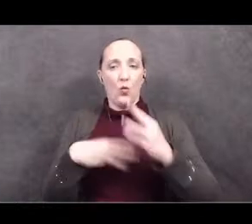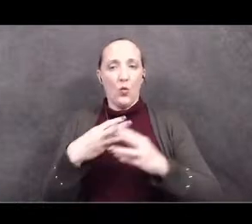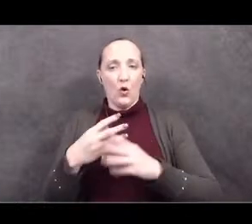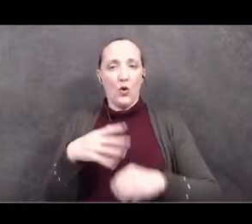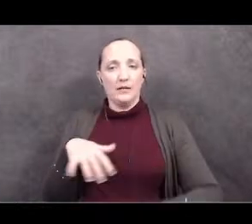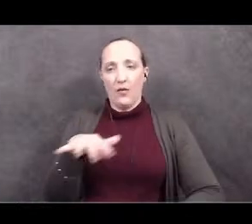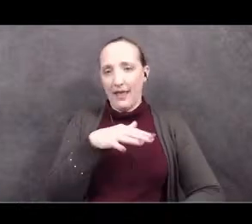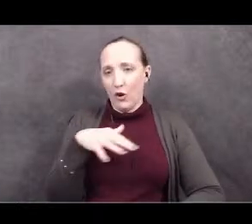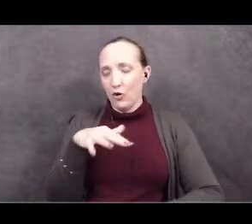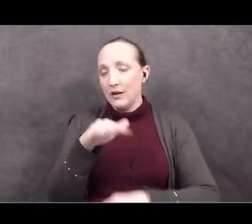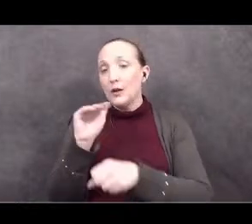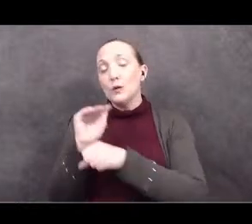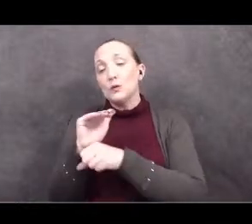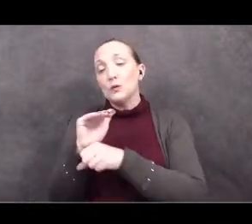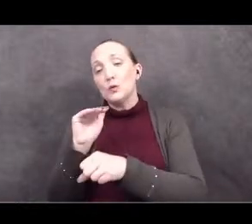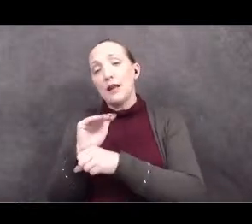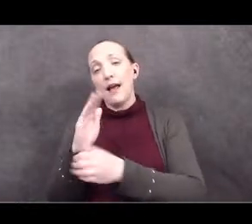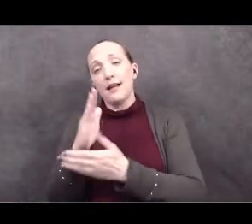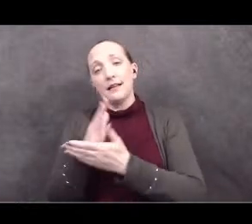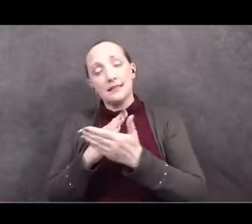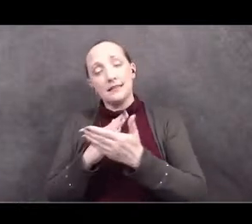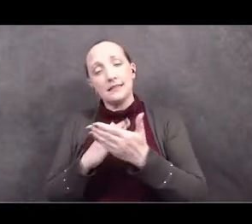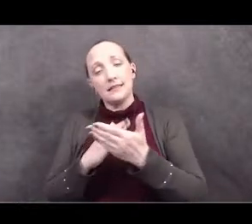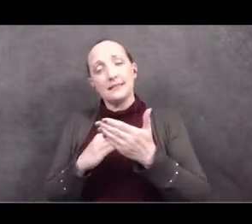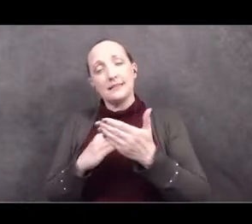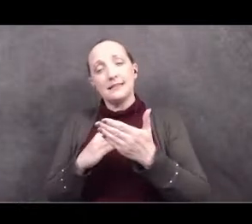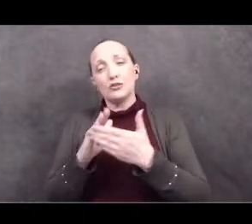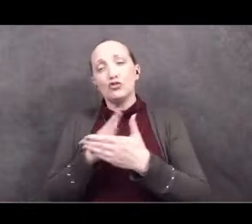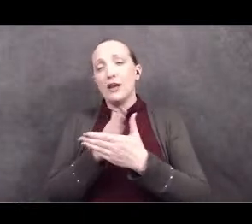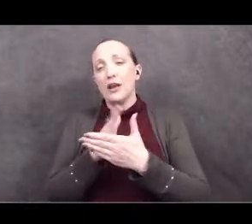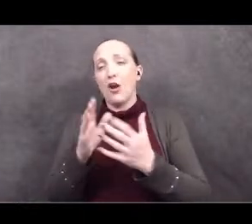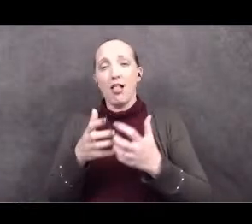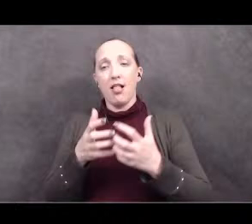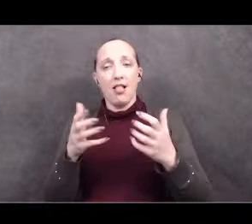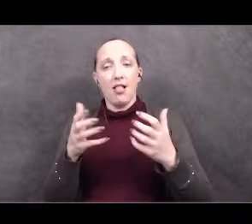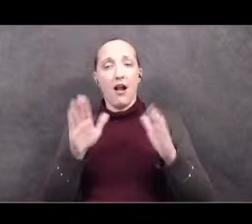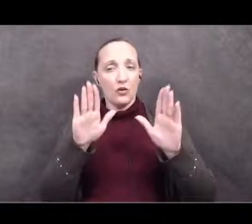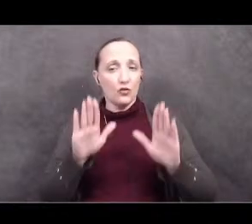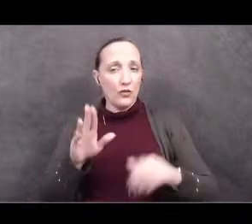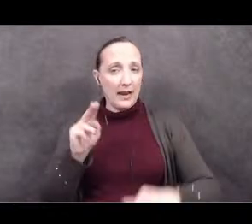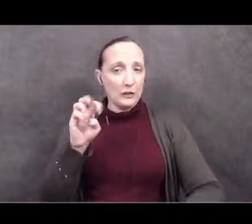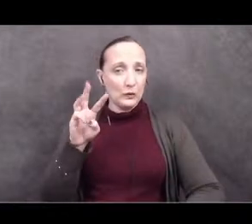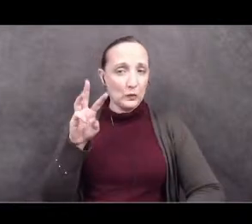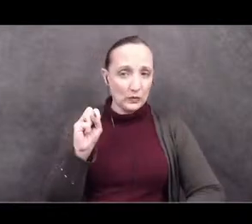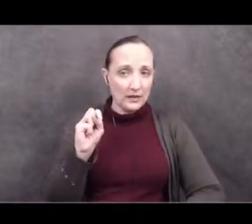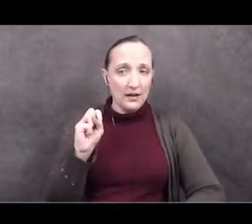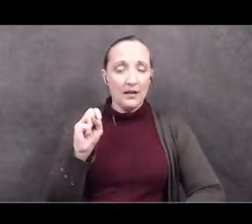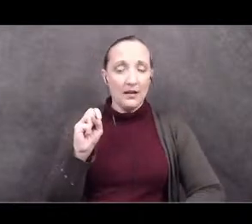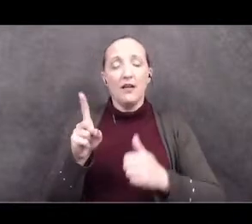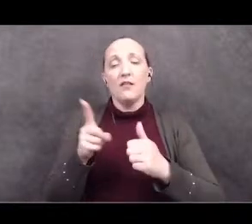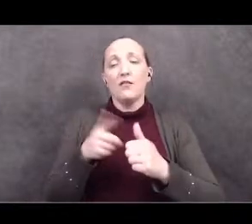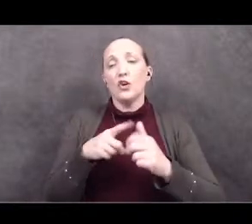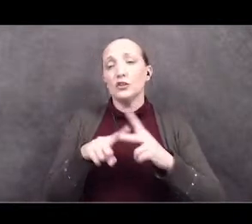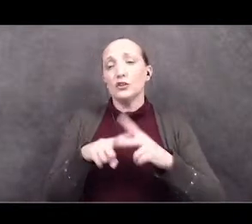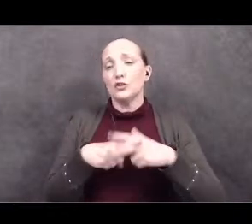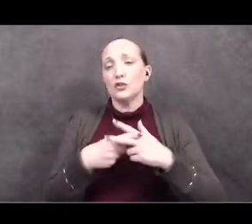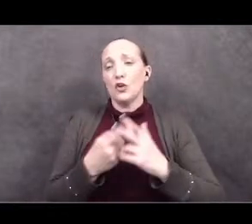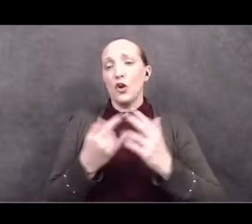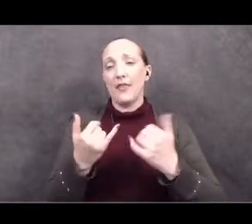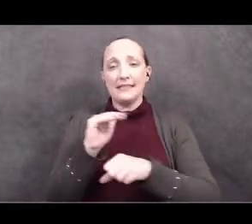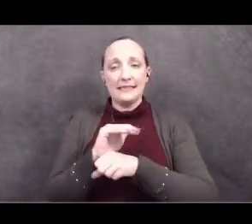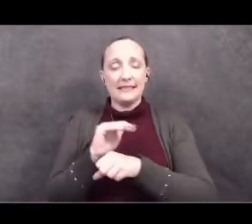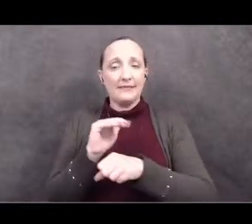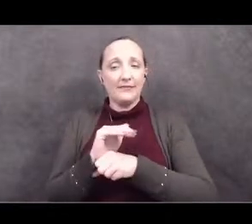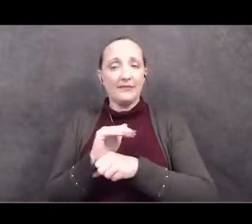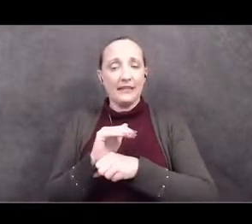uh tonight uh just some sharing a lot of great news uh and uh first I want to start off uh this evening just